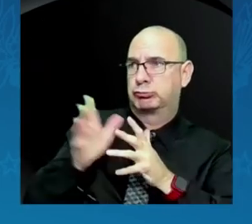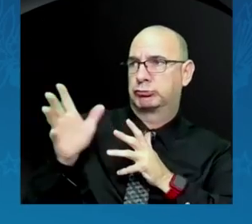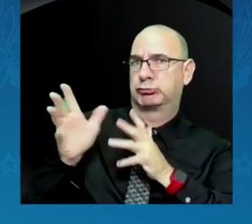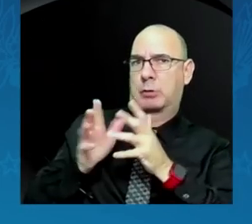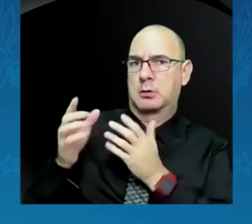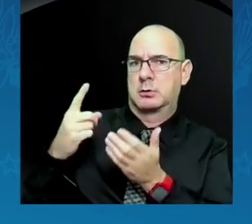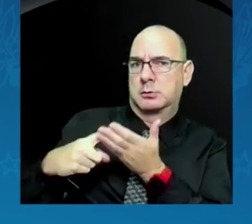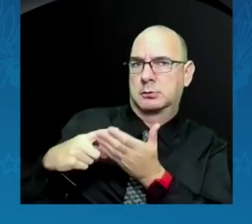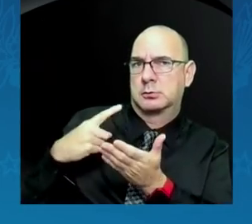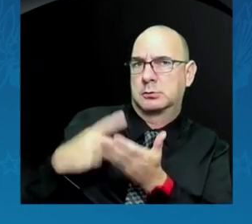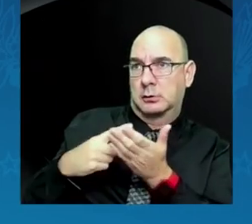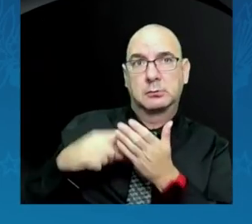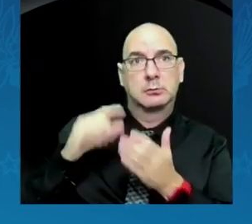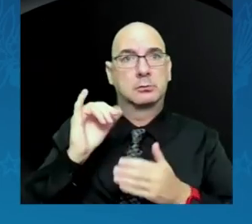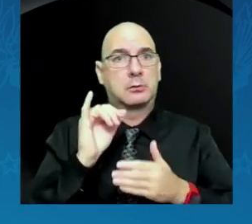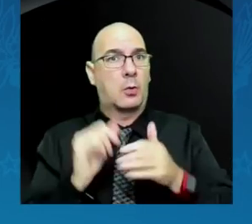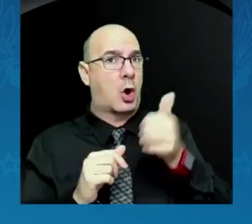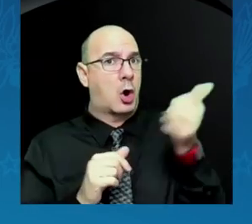globe.